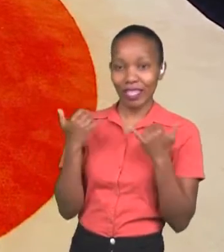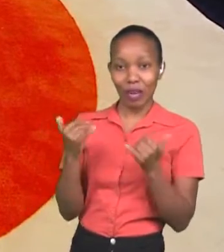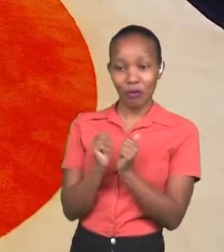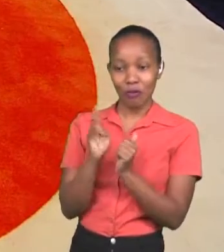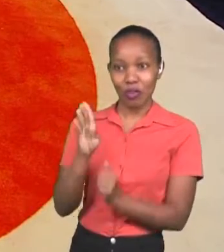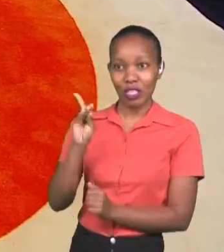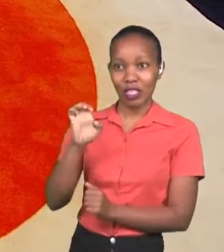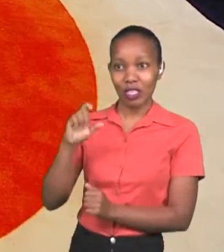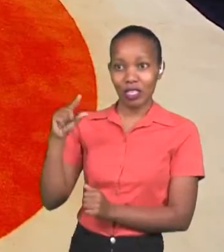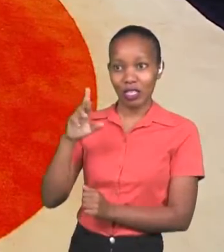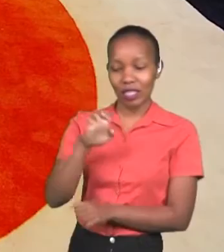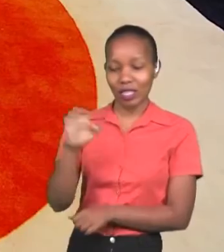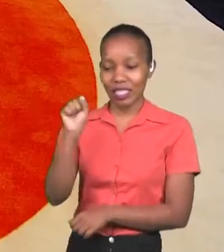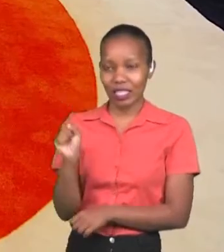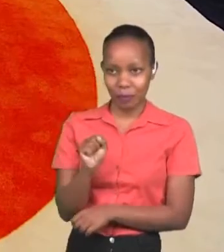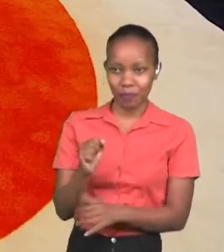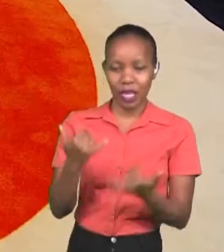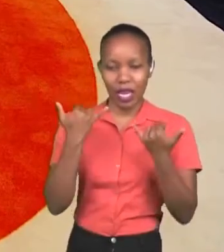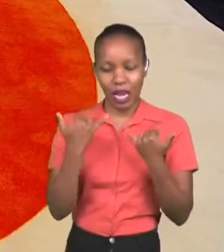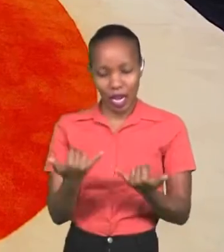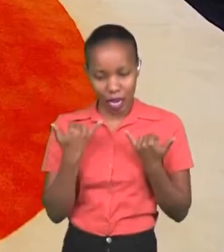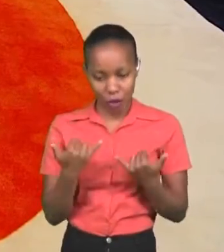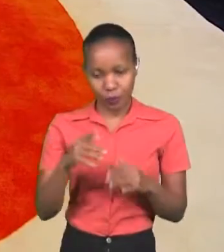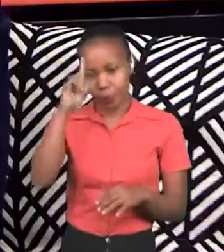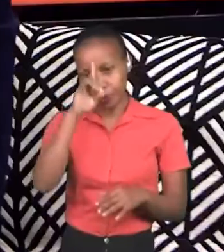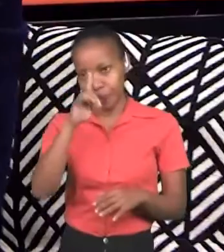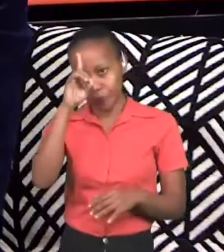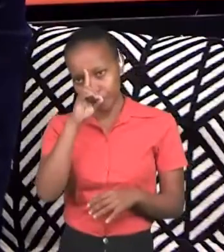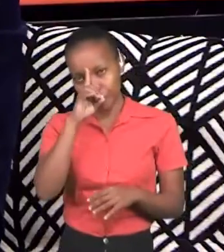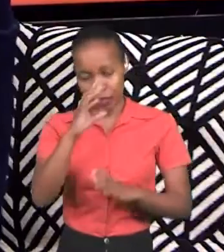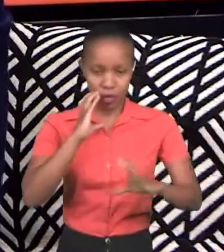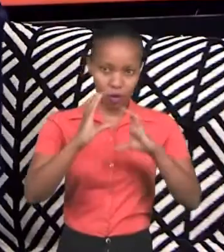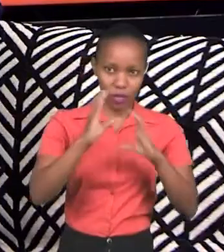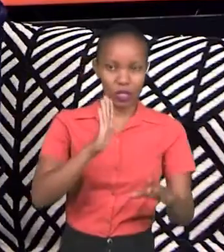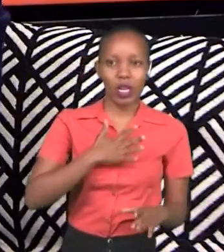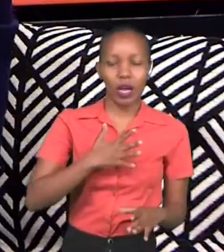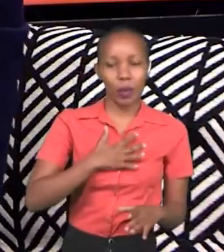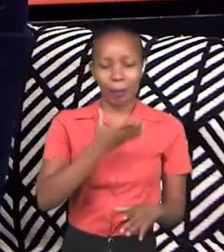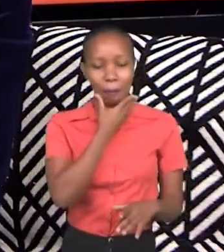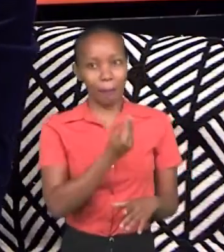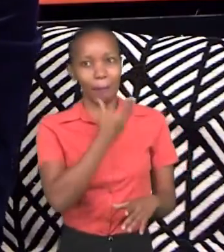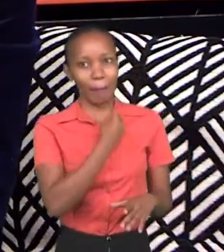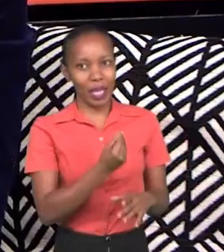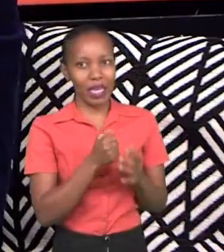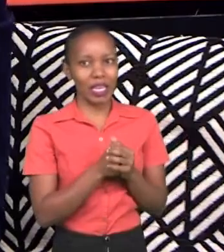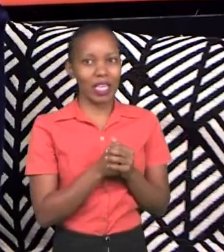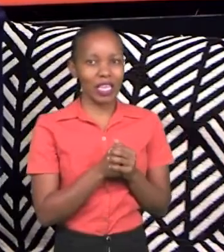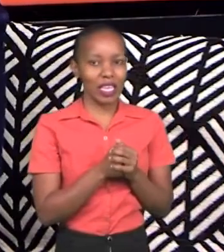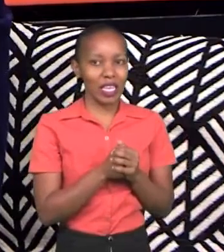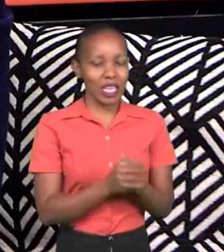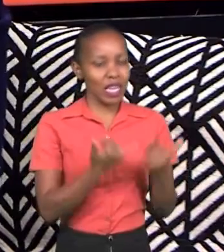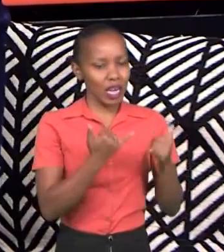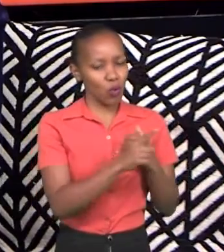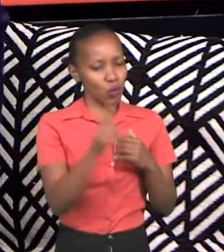Wow. Anyway, our conversation today, the boy child, the man, trust me, headlines, Manasseh, DJ